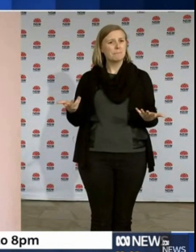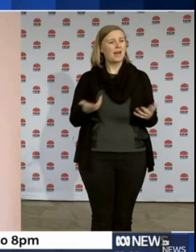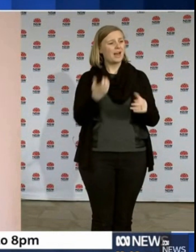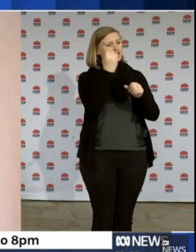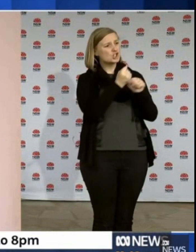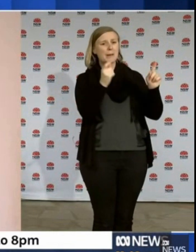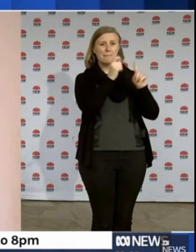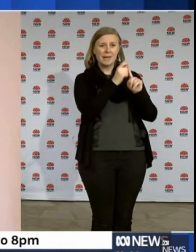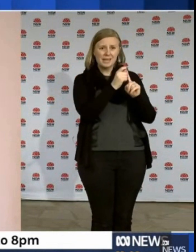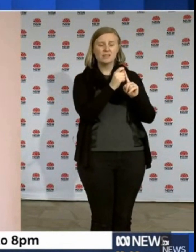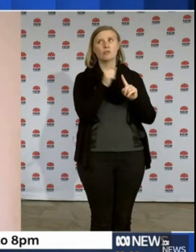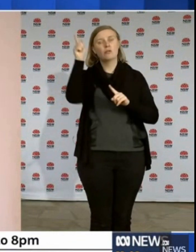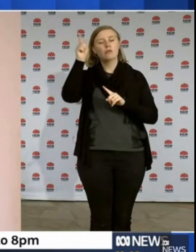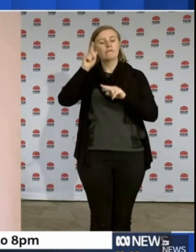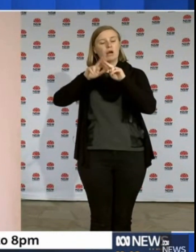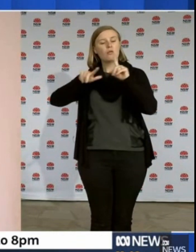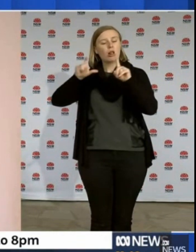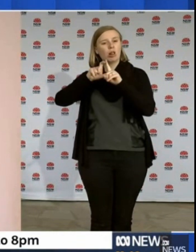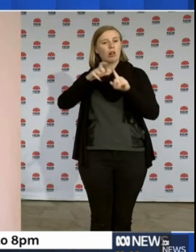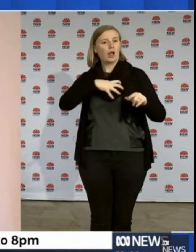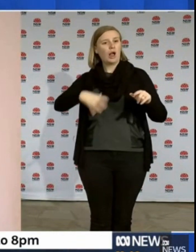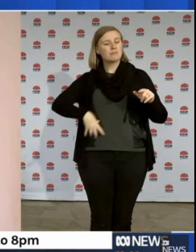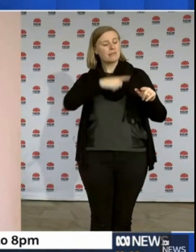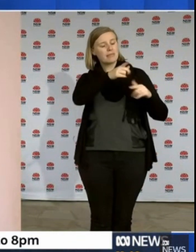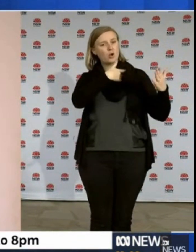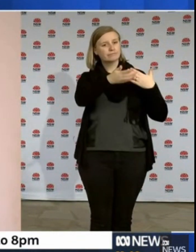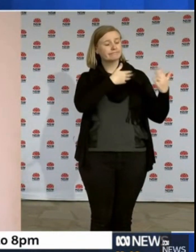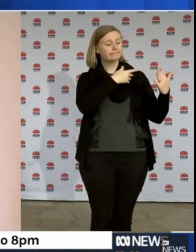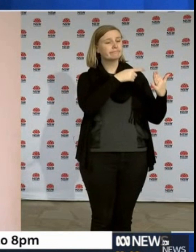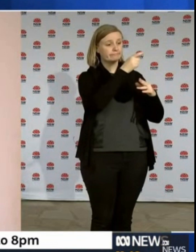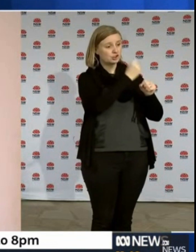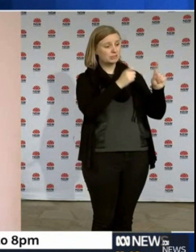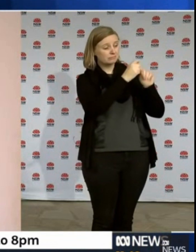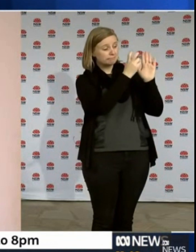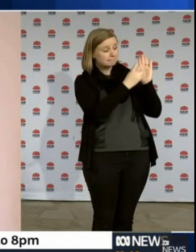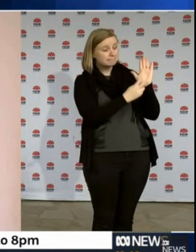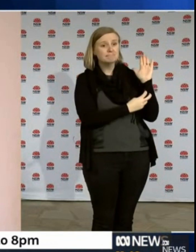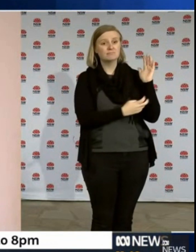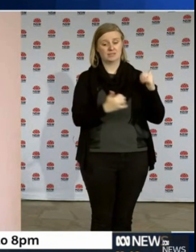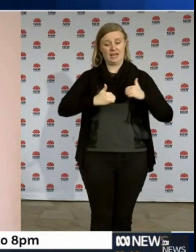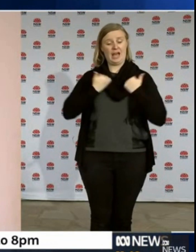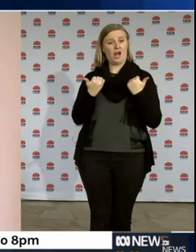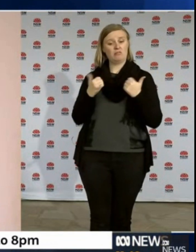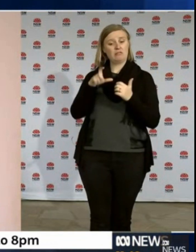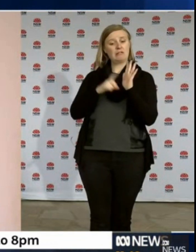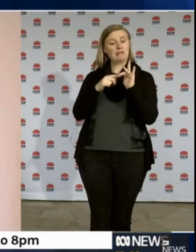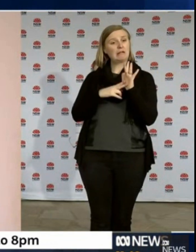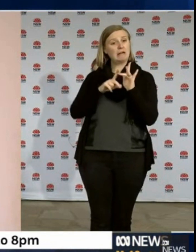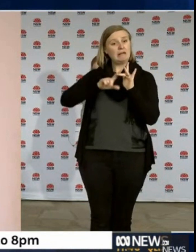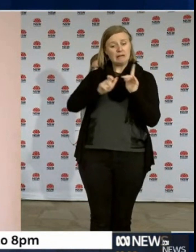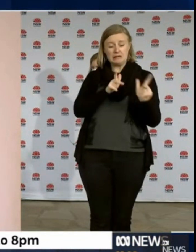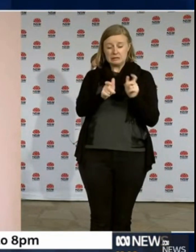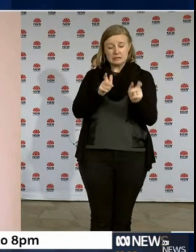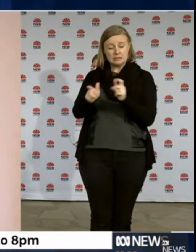it's the support we're providing on top of that and through our pharmacies and others, that we get the jabs into arms as soon as possible. Because until the